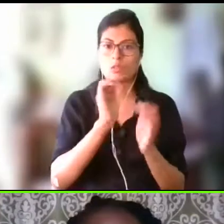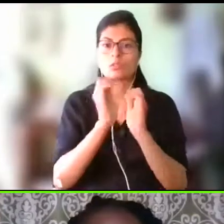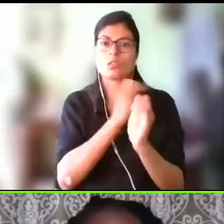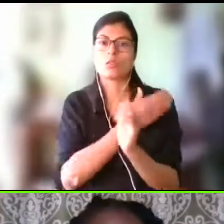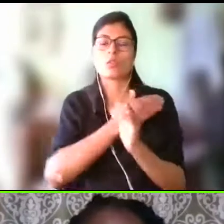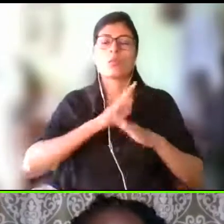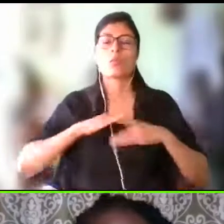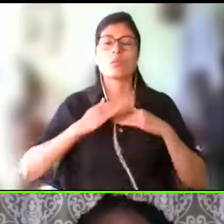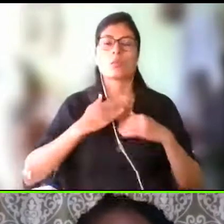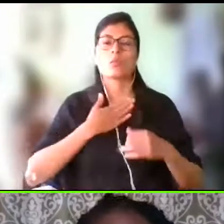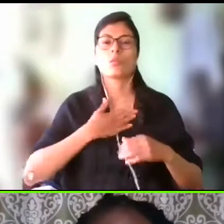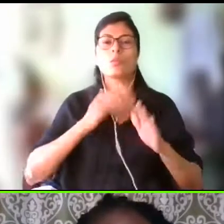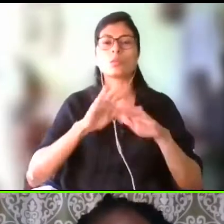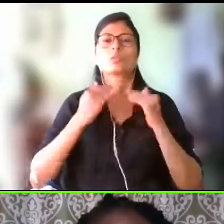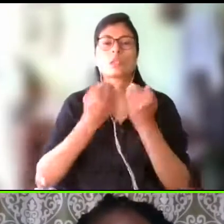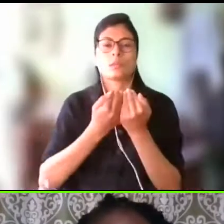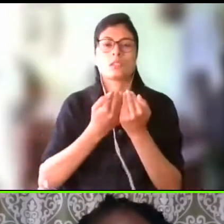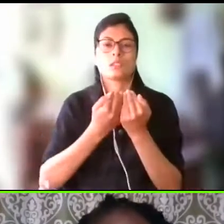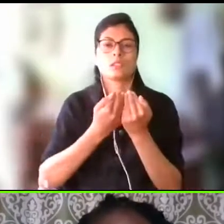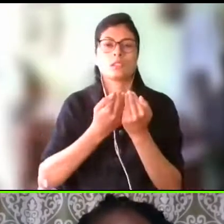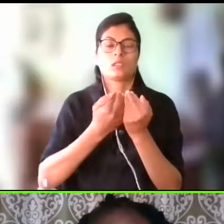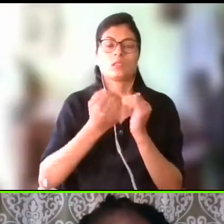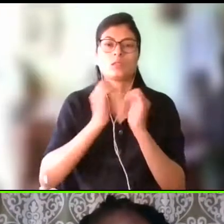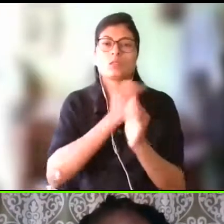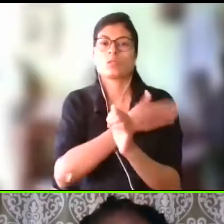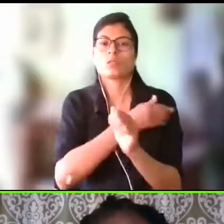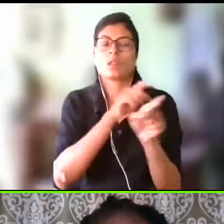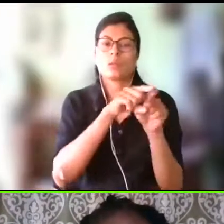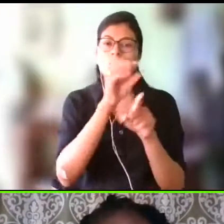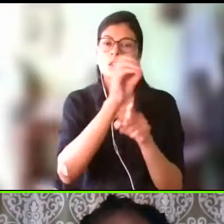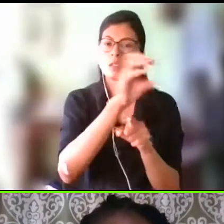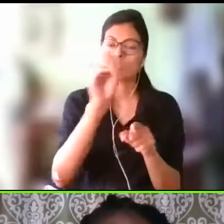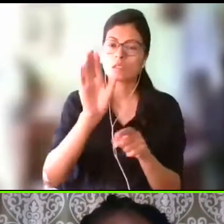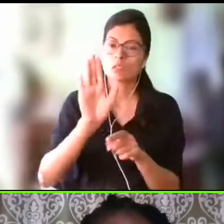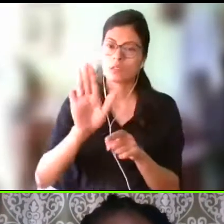that's how we are able to help.